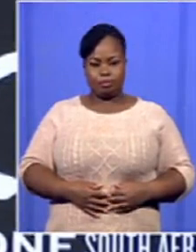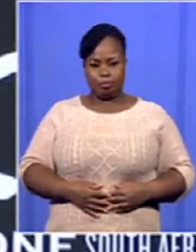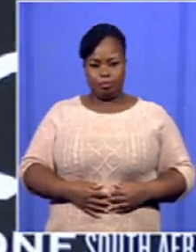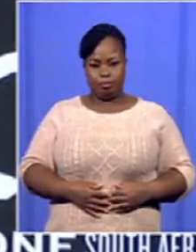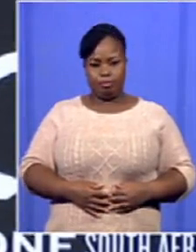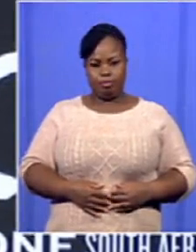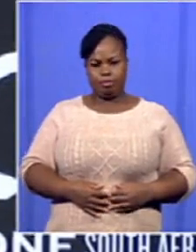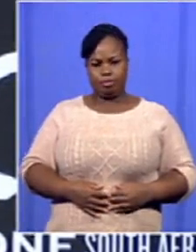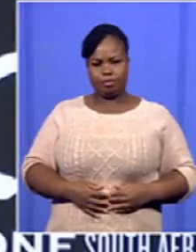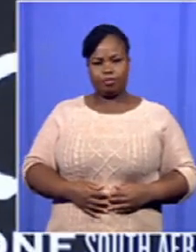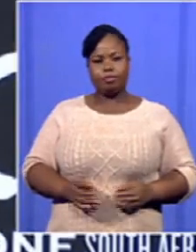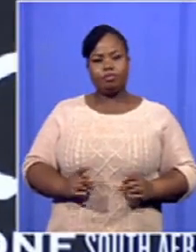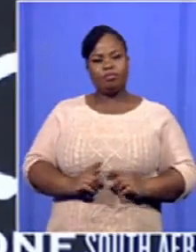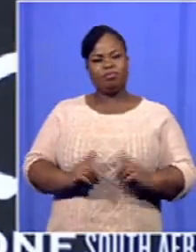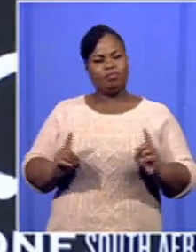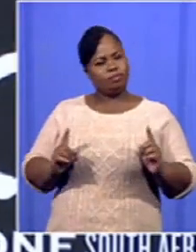But it was new.